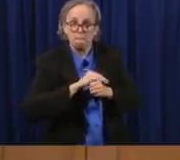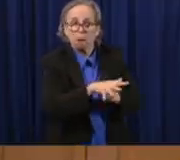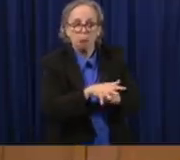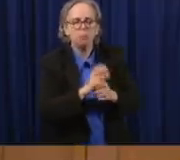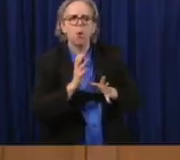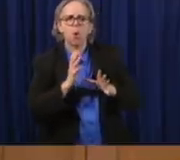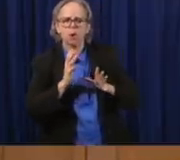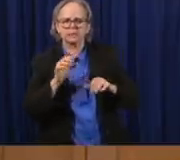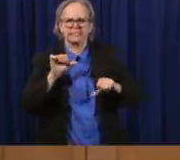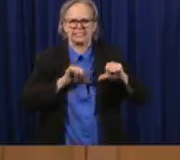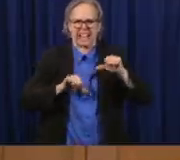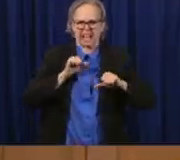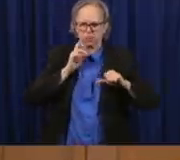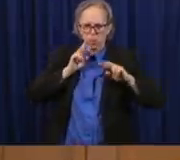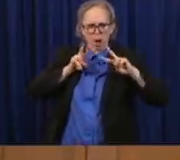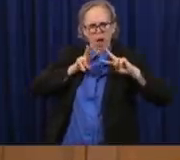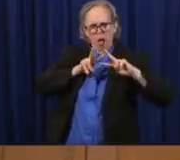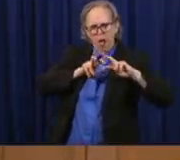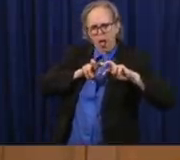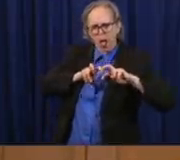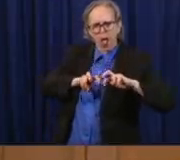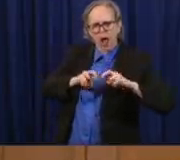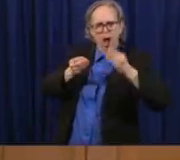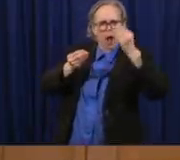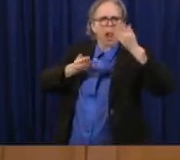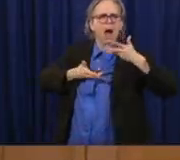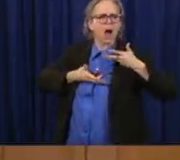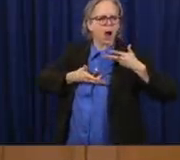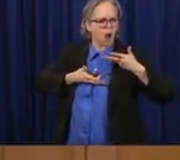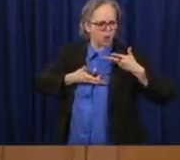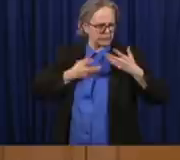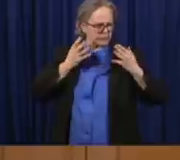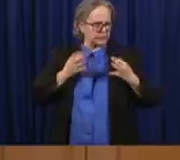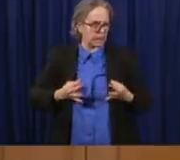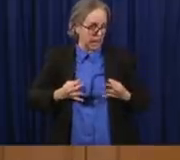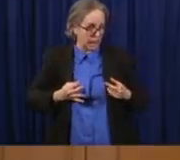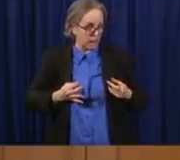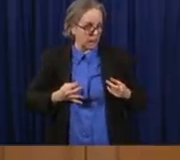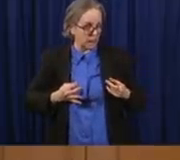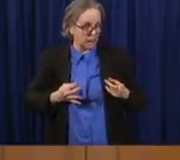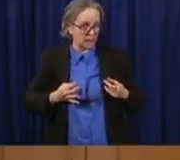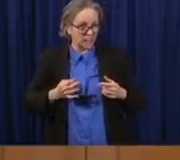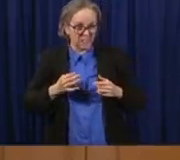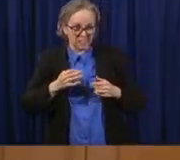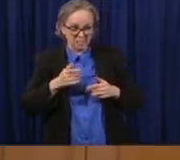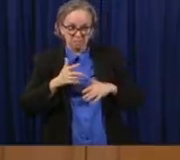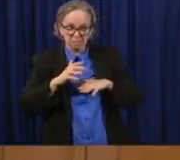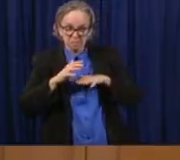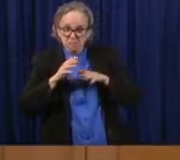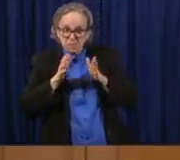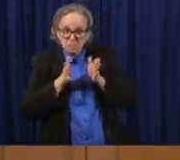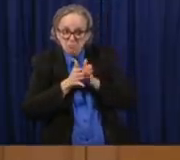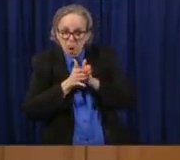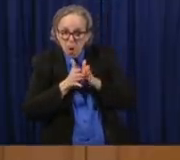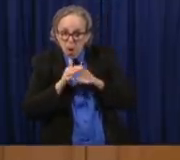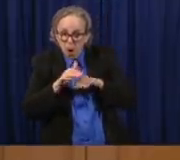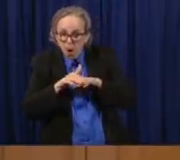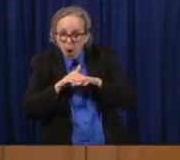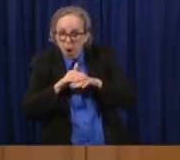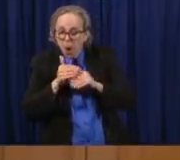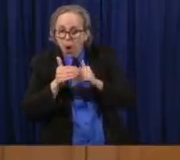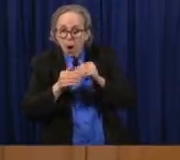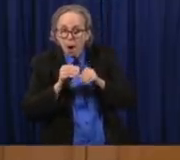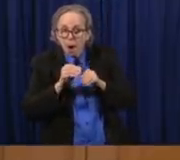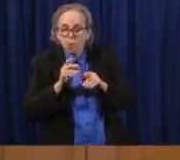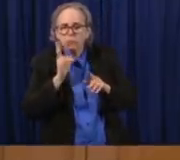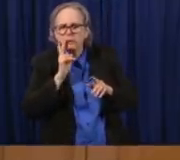smart moves, small moves at first, logical, science-driven moves, and we'll watch what happens, and we'll have